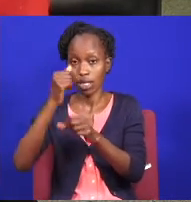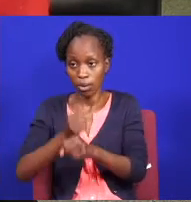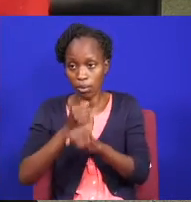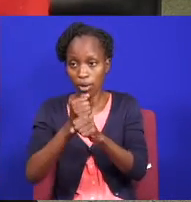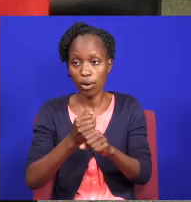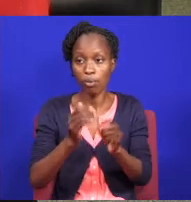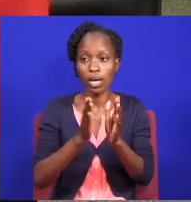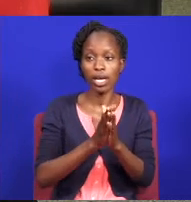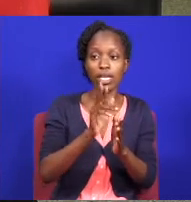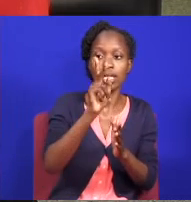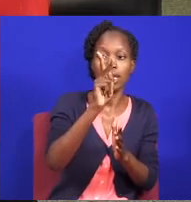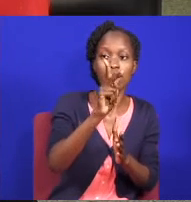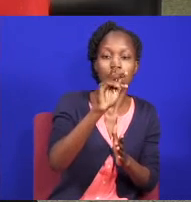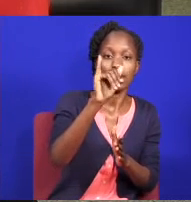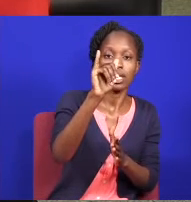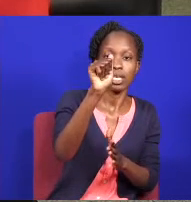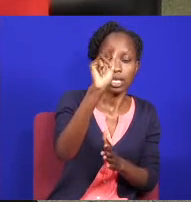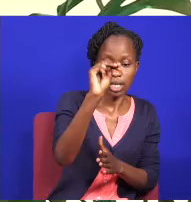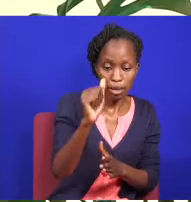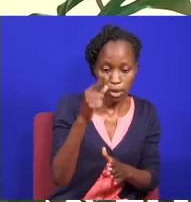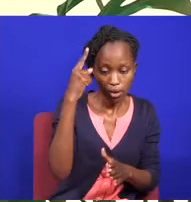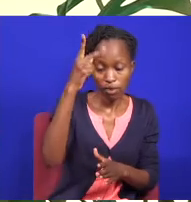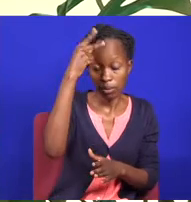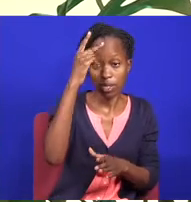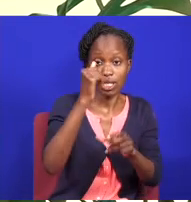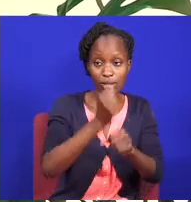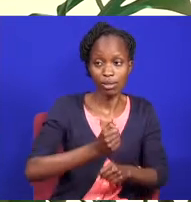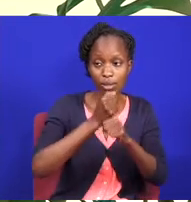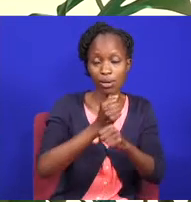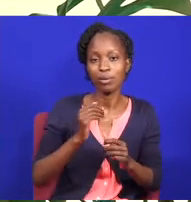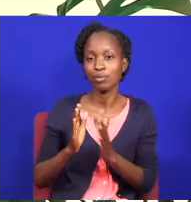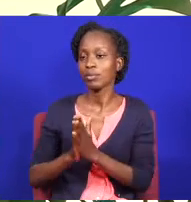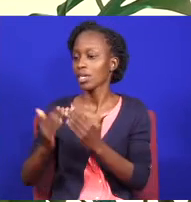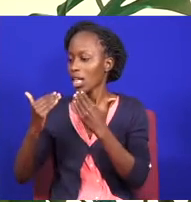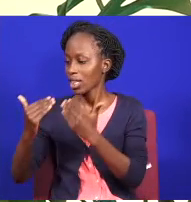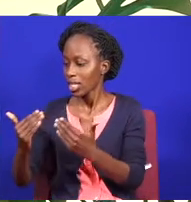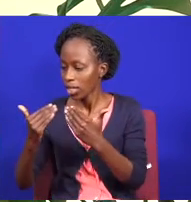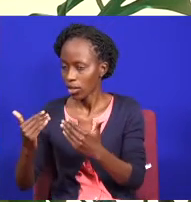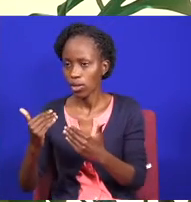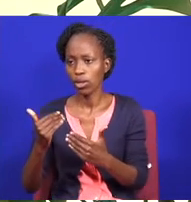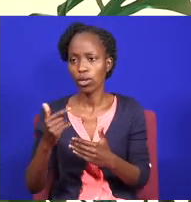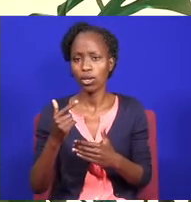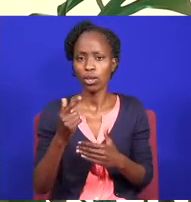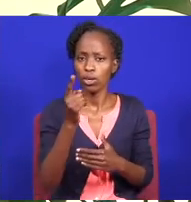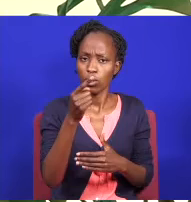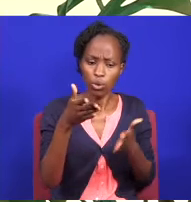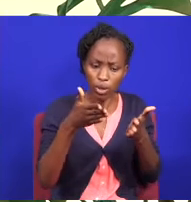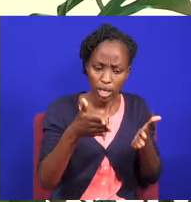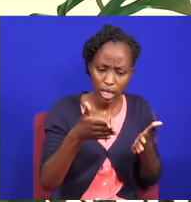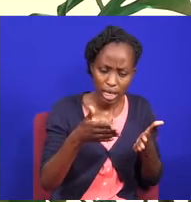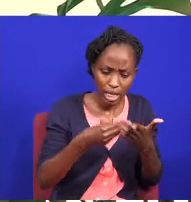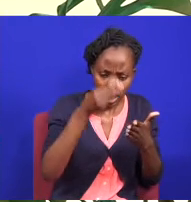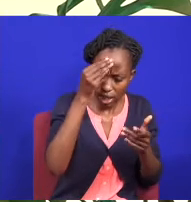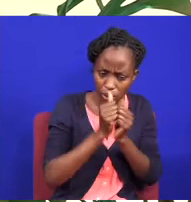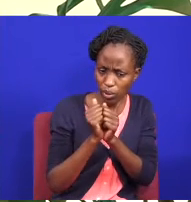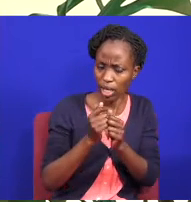from Sitam Gong, and welcome to our lesson today. Thank you so much. Guys, were you with us last week? Were you there for